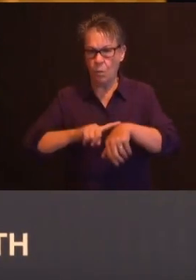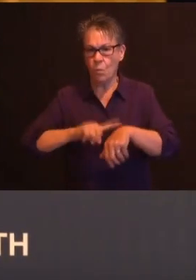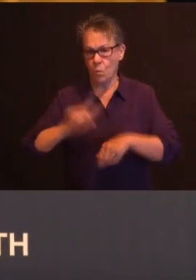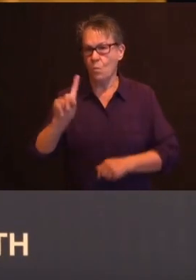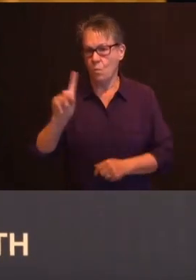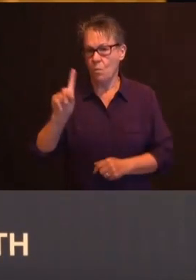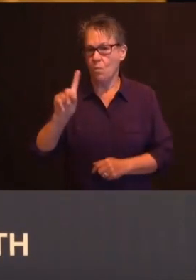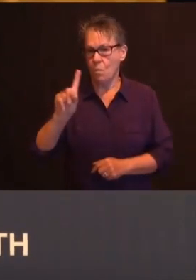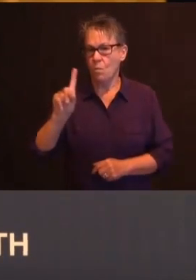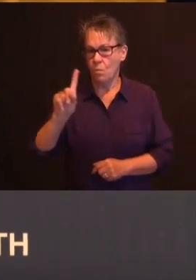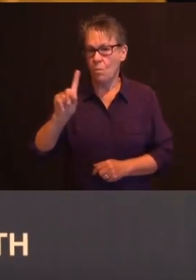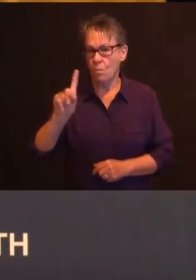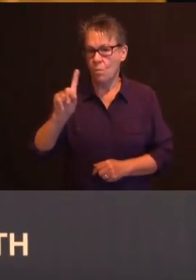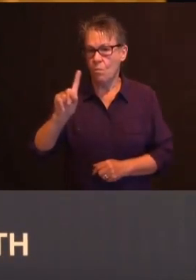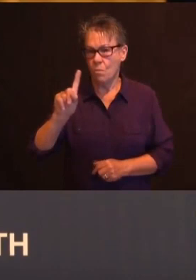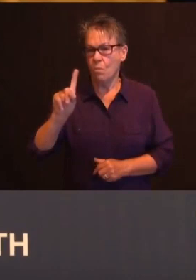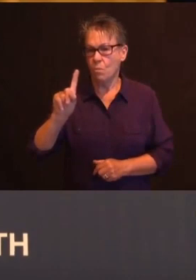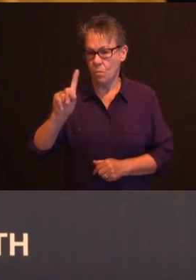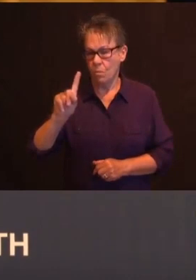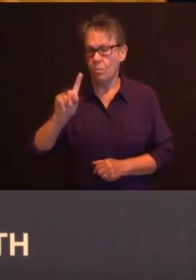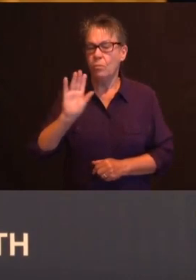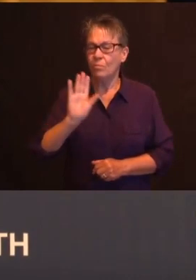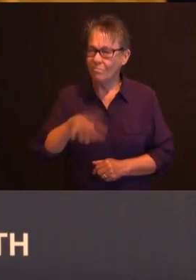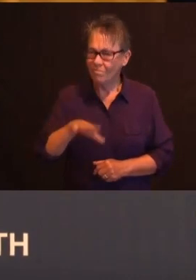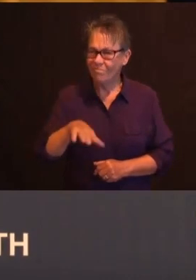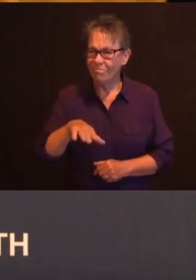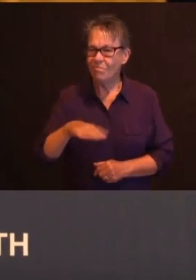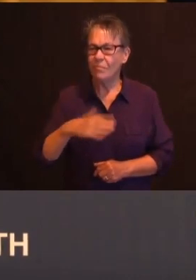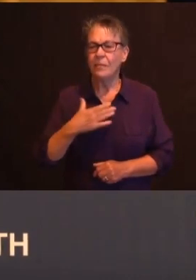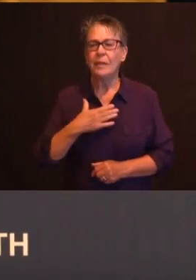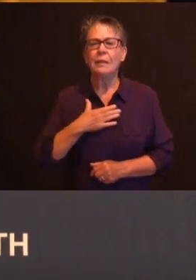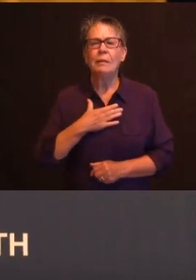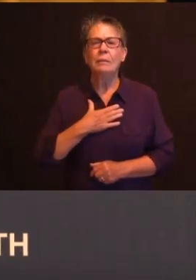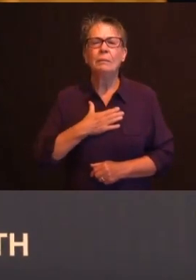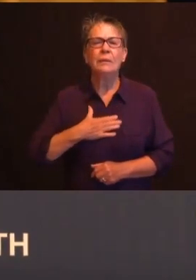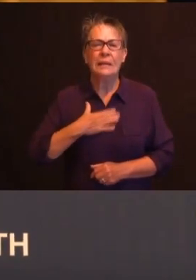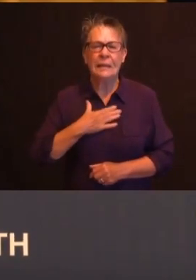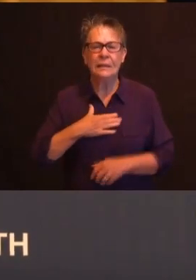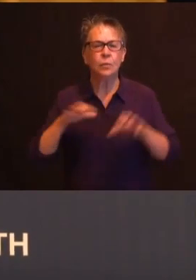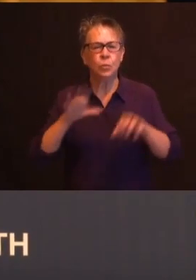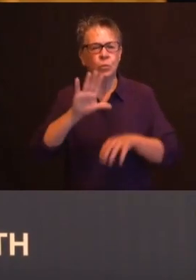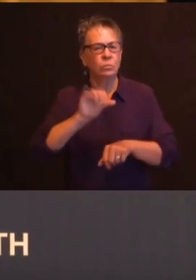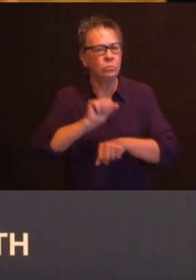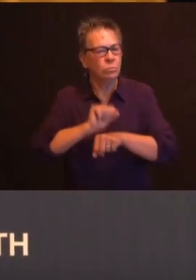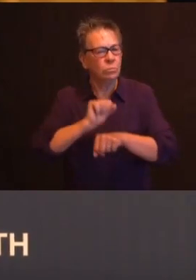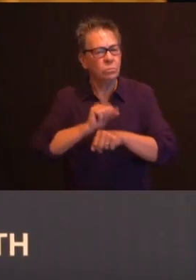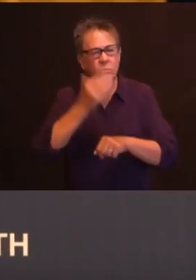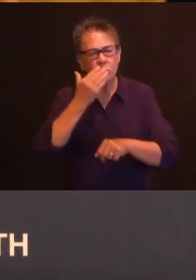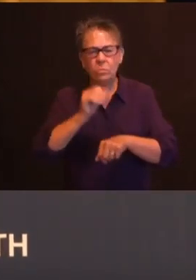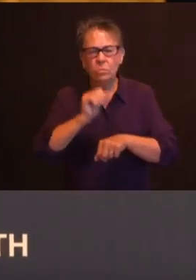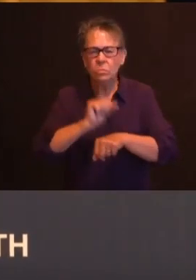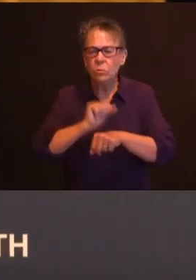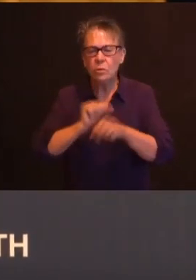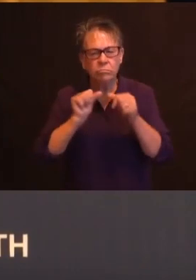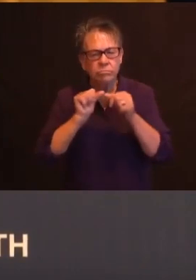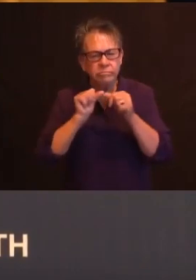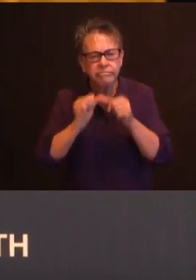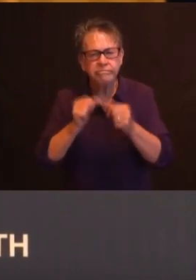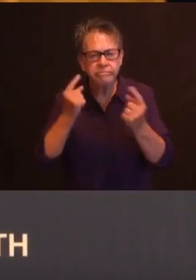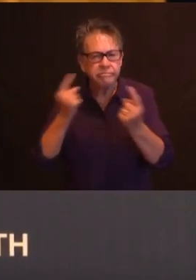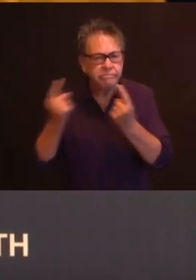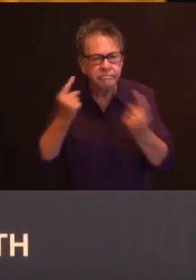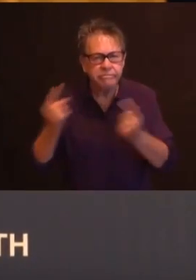folks, please keep up the extraordinary work. If you've not been to a hot spot,